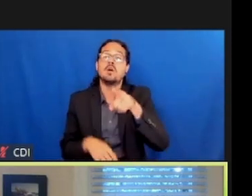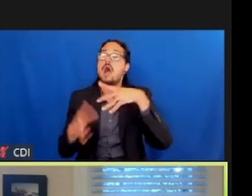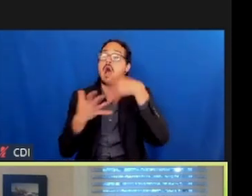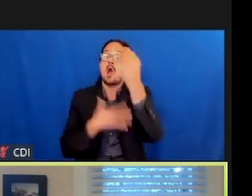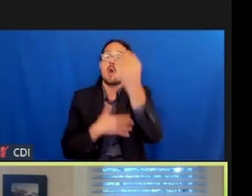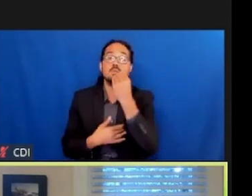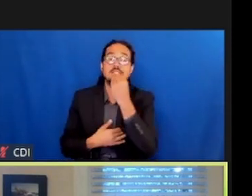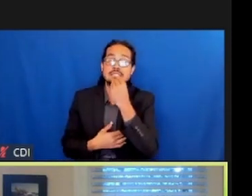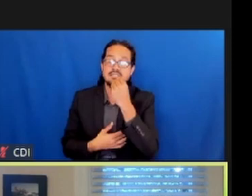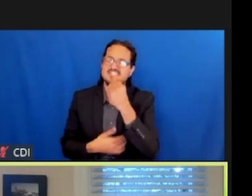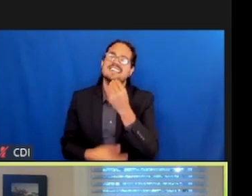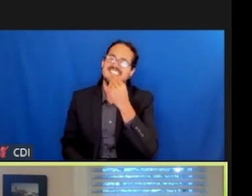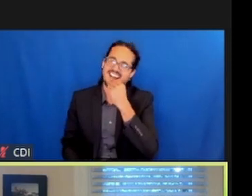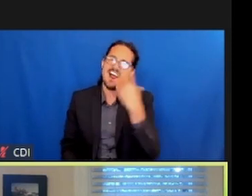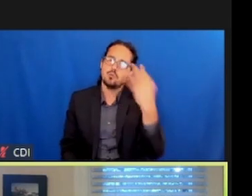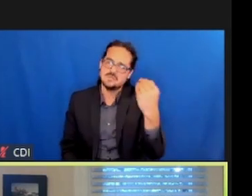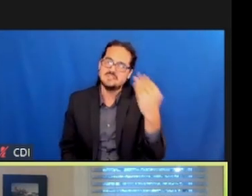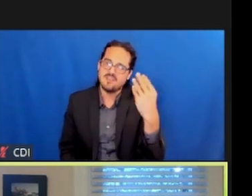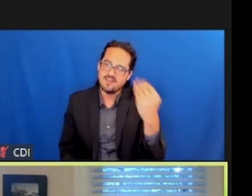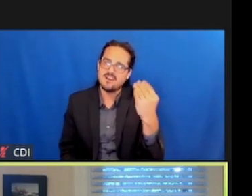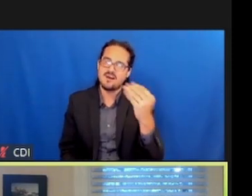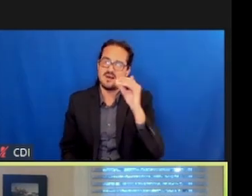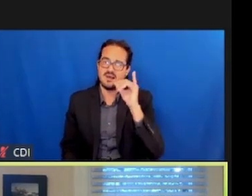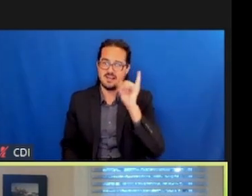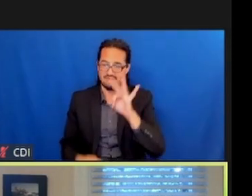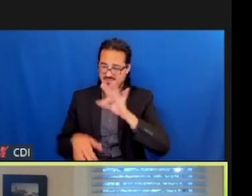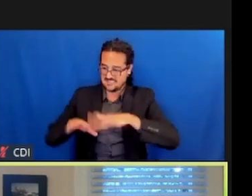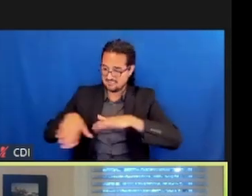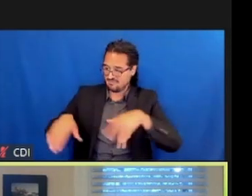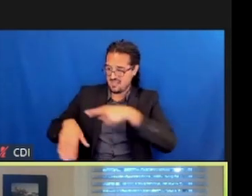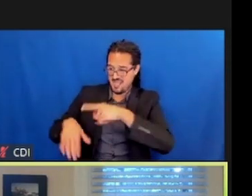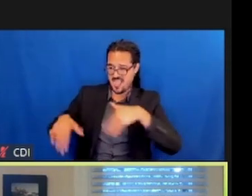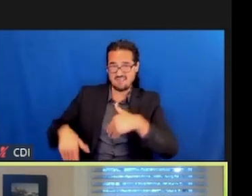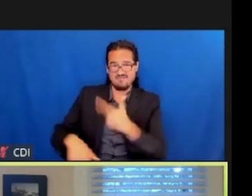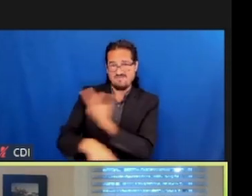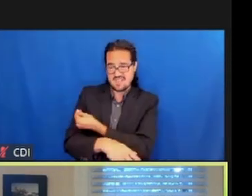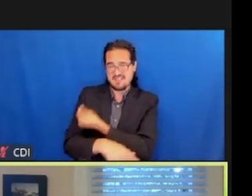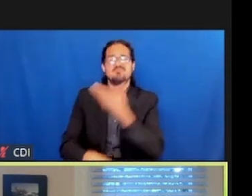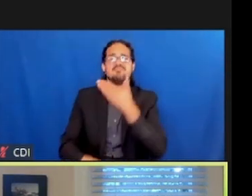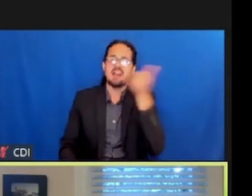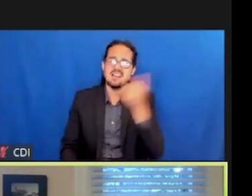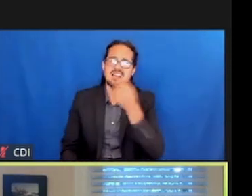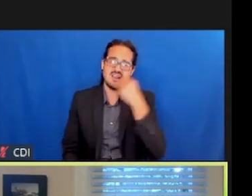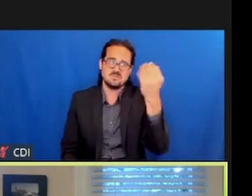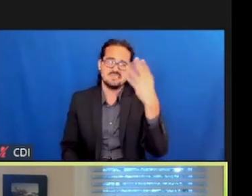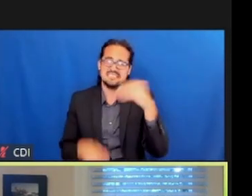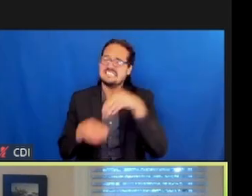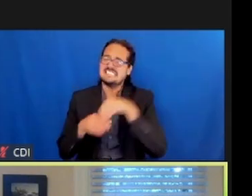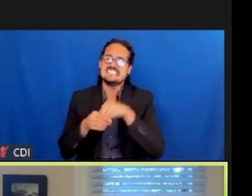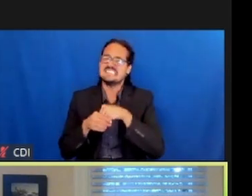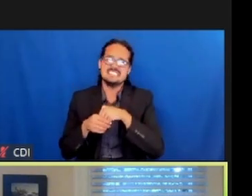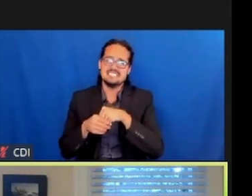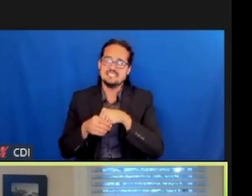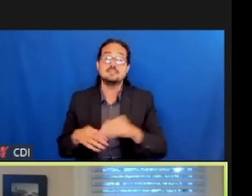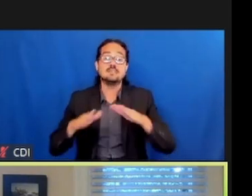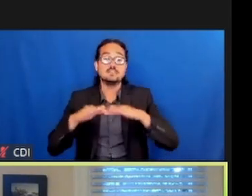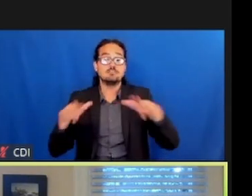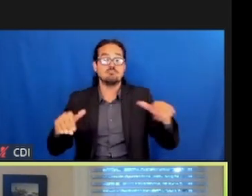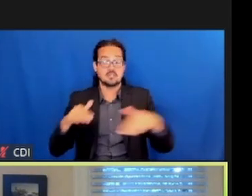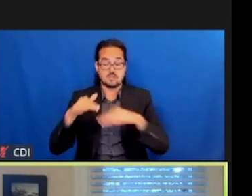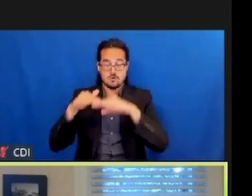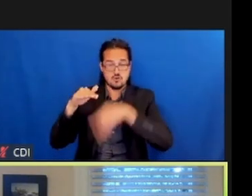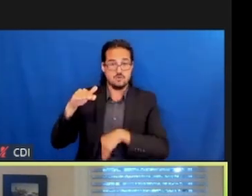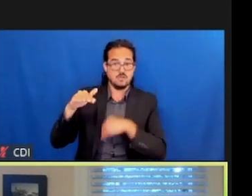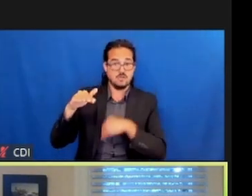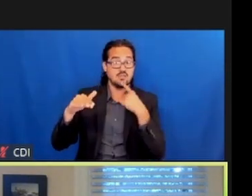than the indoor option. They still, for children under 12, and for all, we recommend people getting tested if they develop